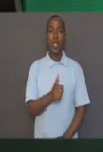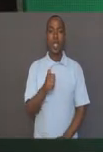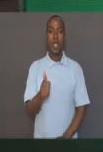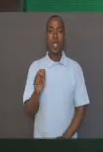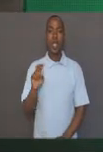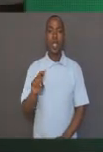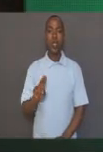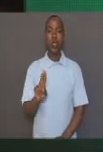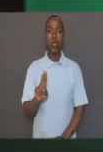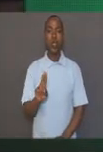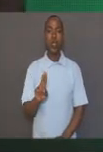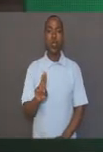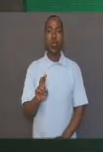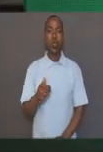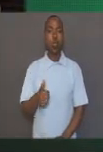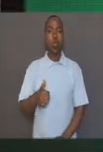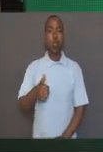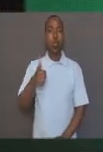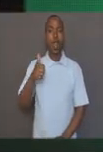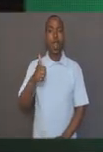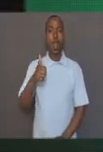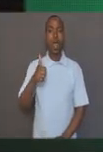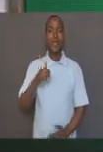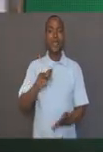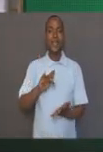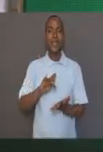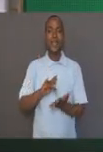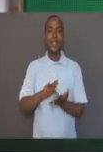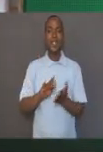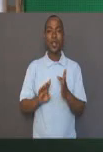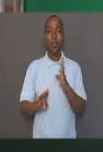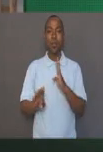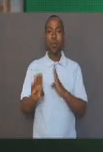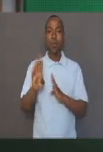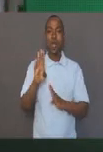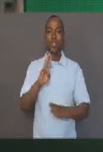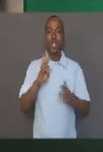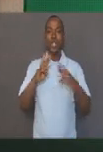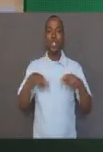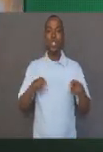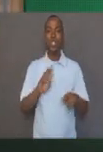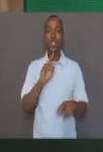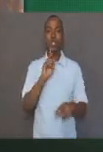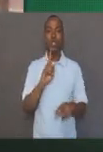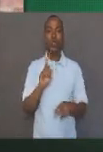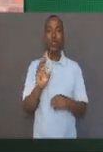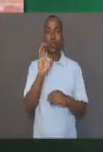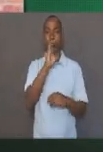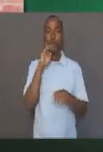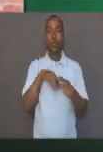AAU is one of the major centers of biological research in the